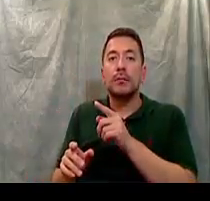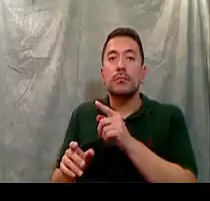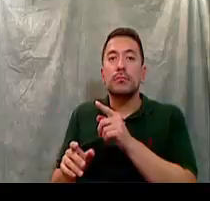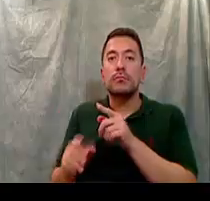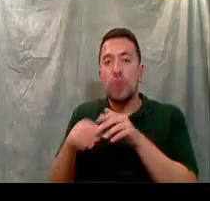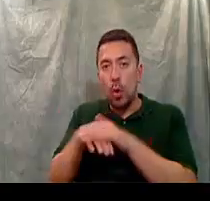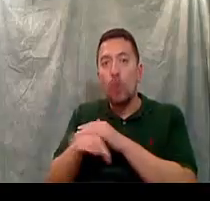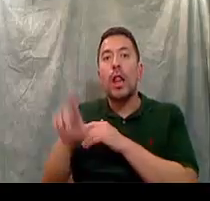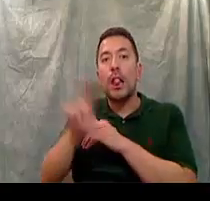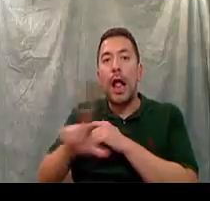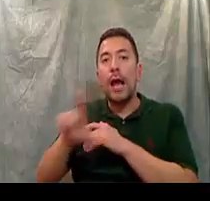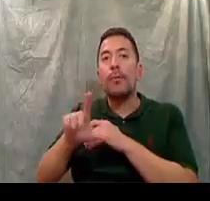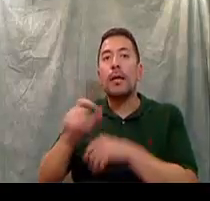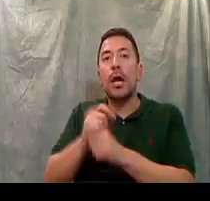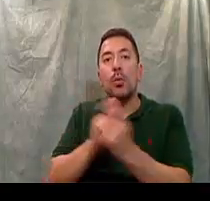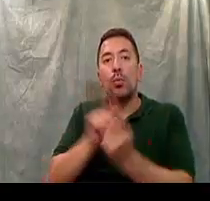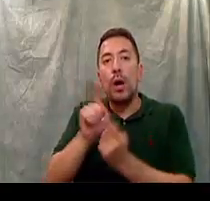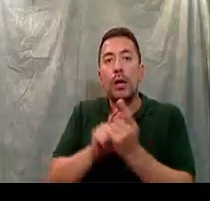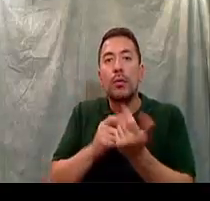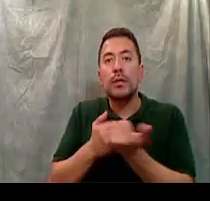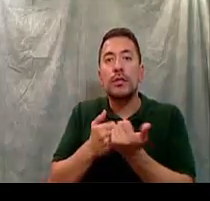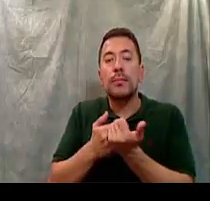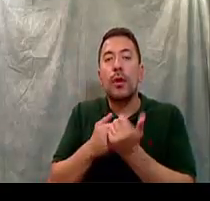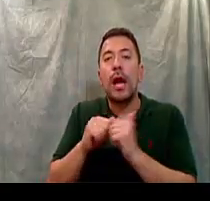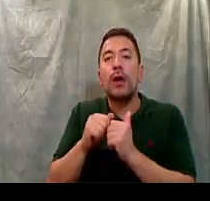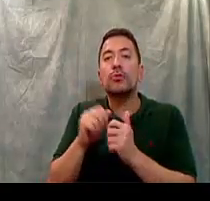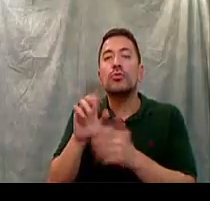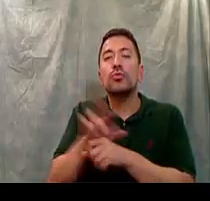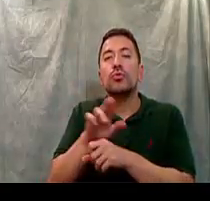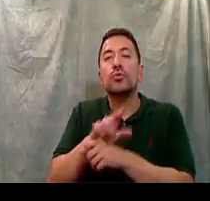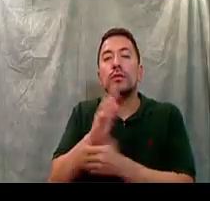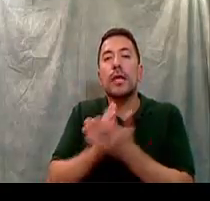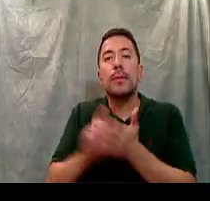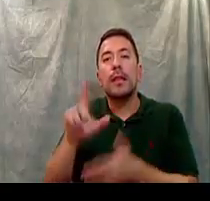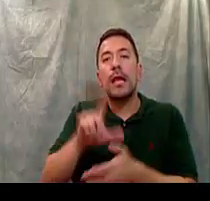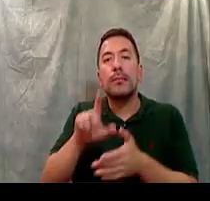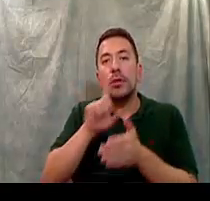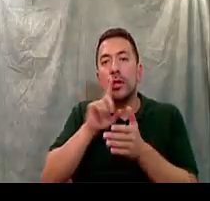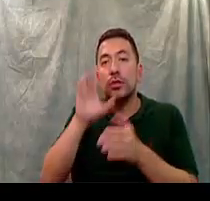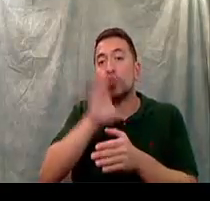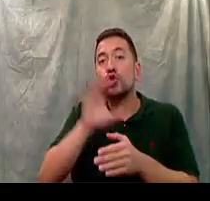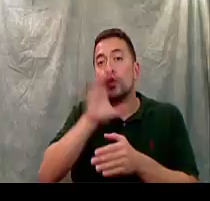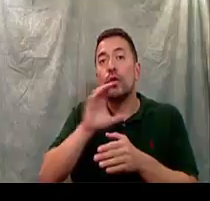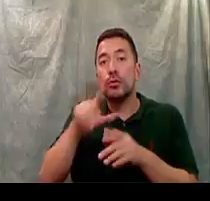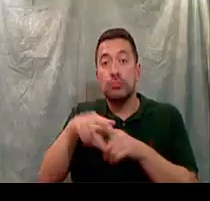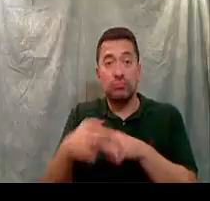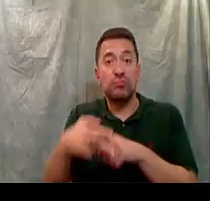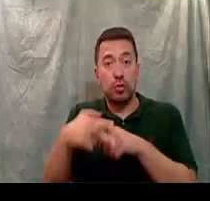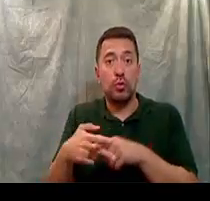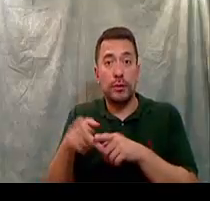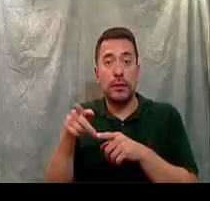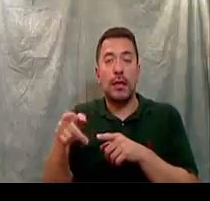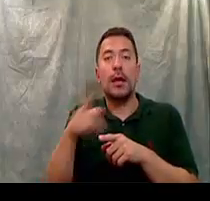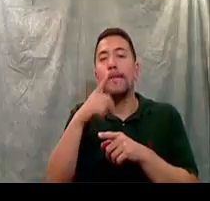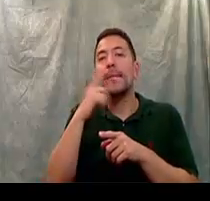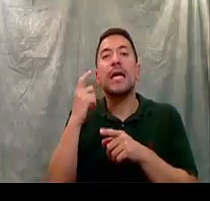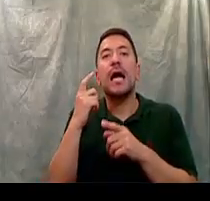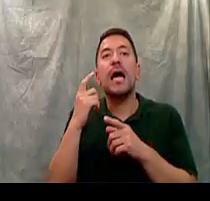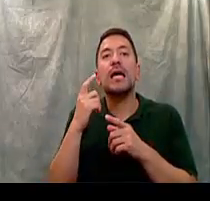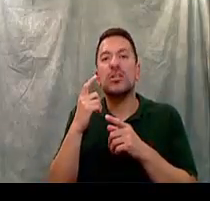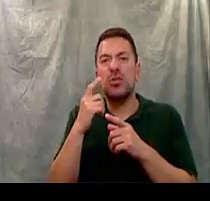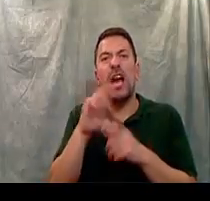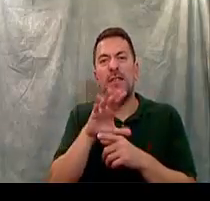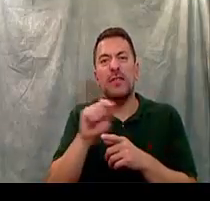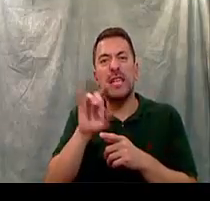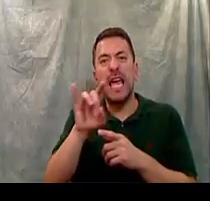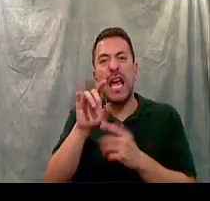library, where you could get some one-on-one support on how to effectively use some of the library search tools there, because your repertoire of articles is definitely going to have to